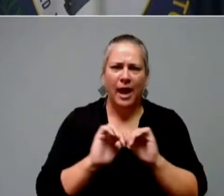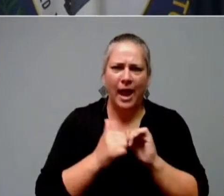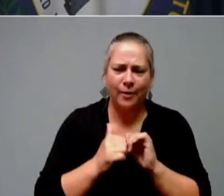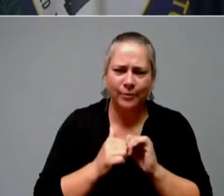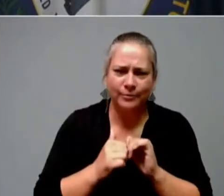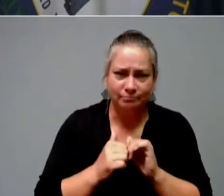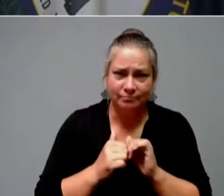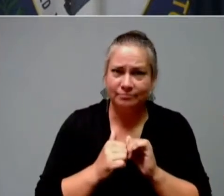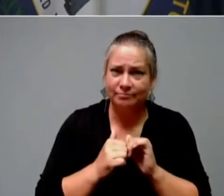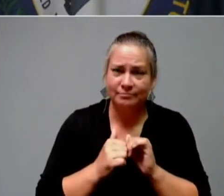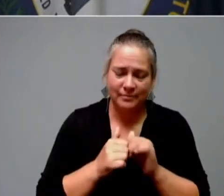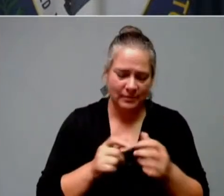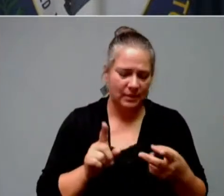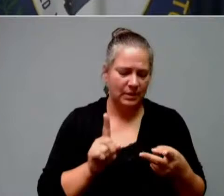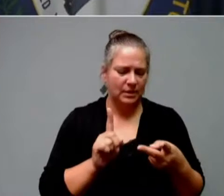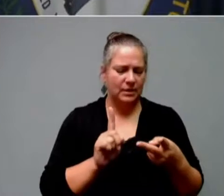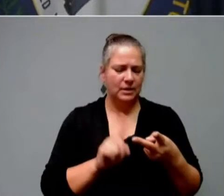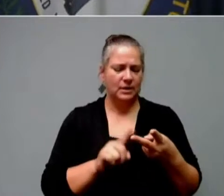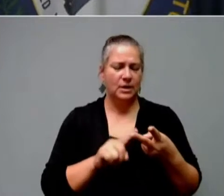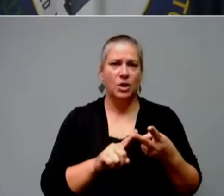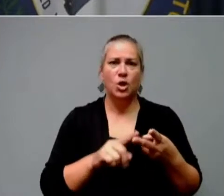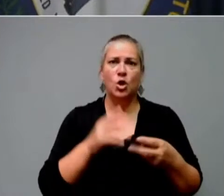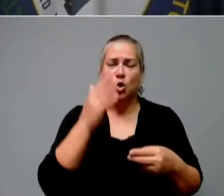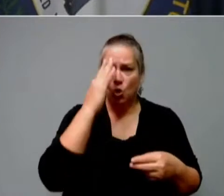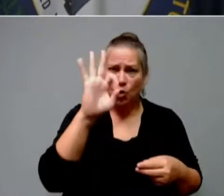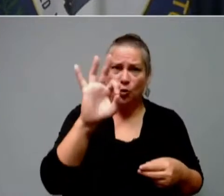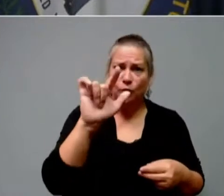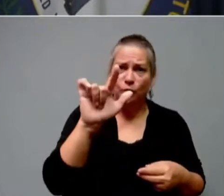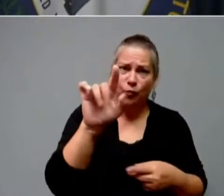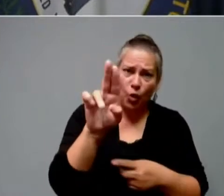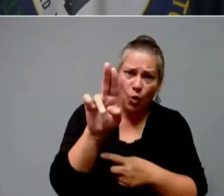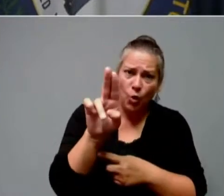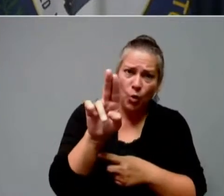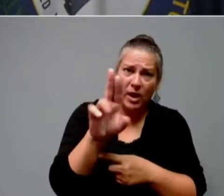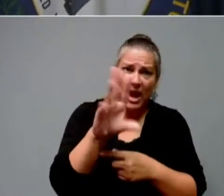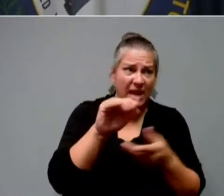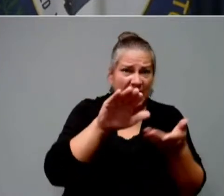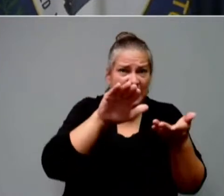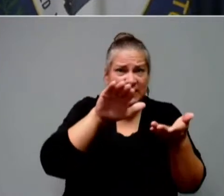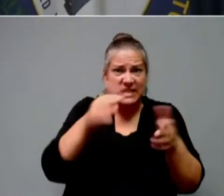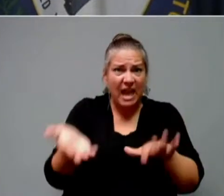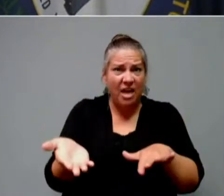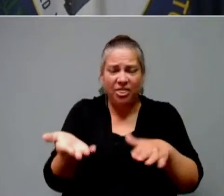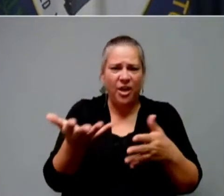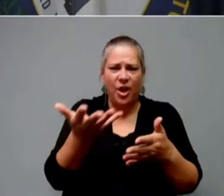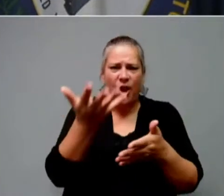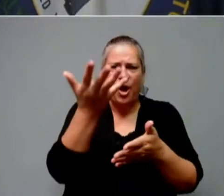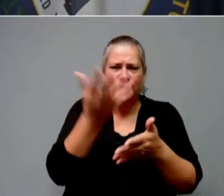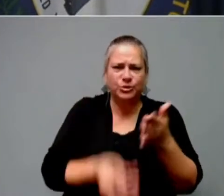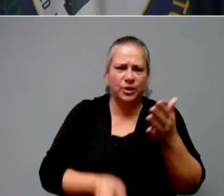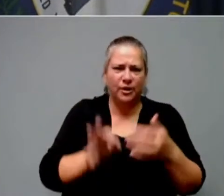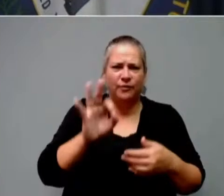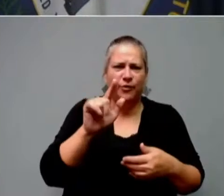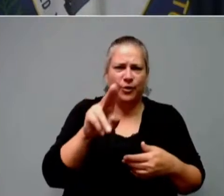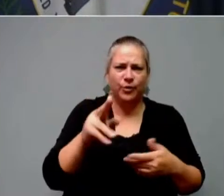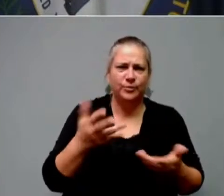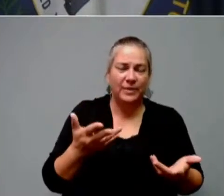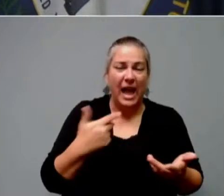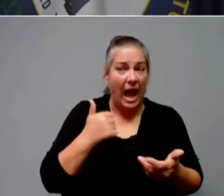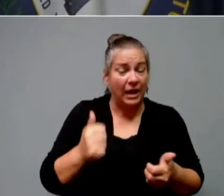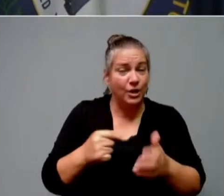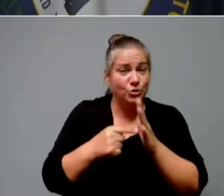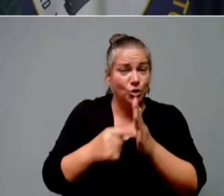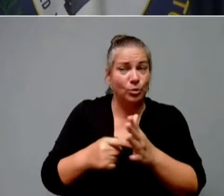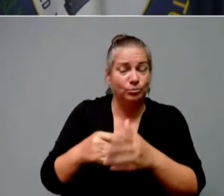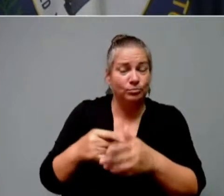almost no confirmed influenza cases, and the deaths plummeted. And we have that data, and I can pull that up for Thursday, how our